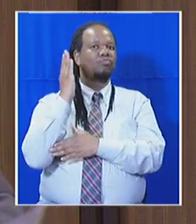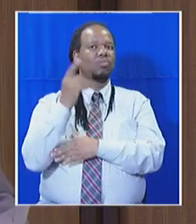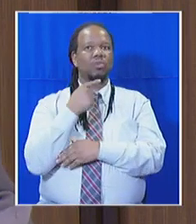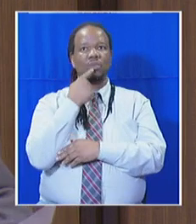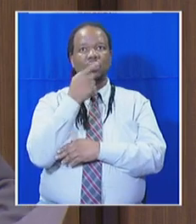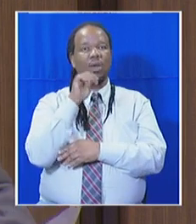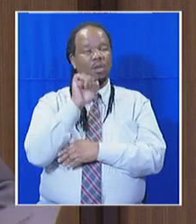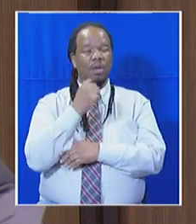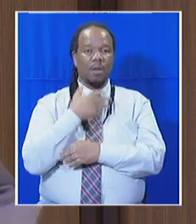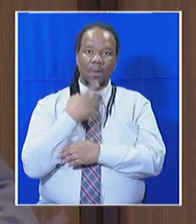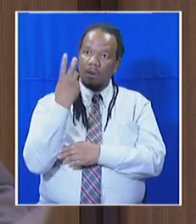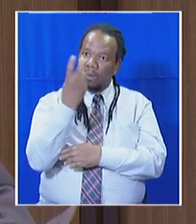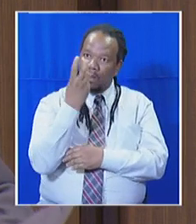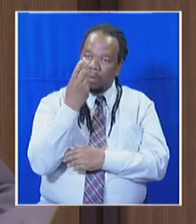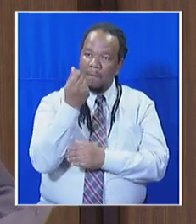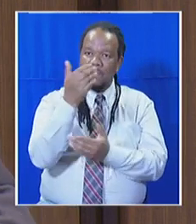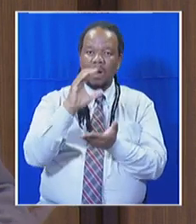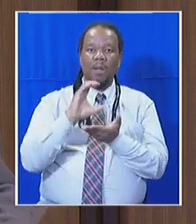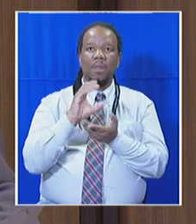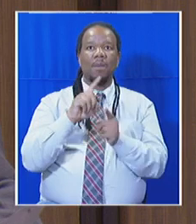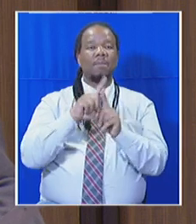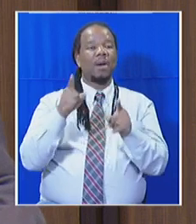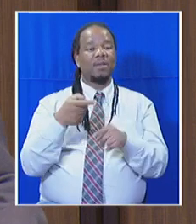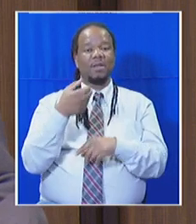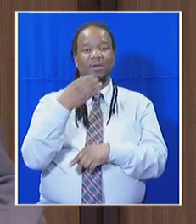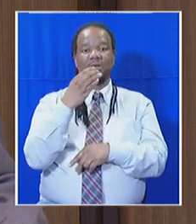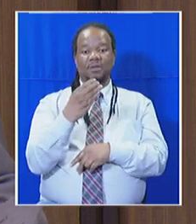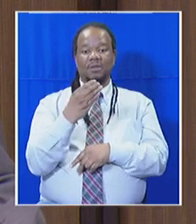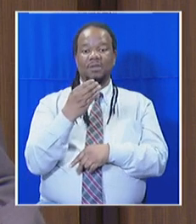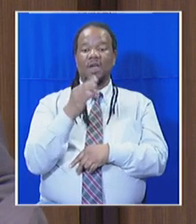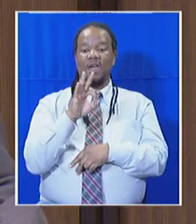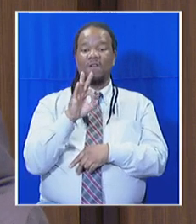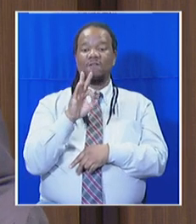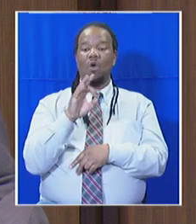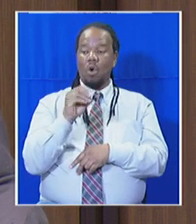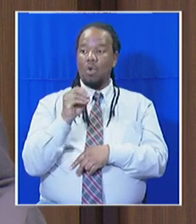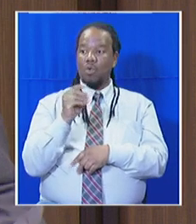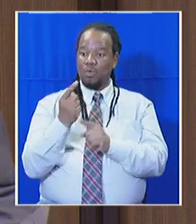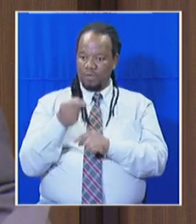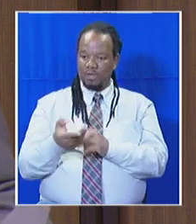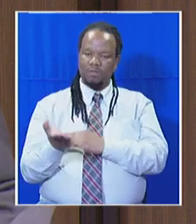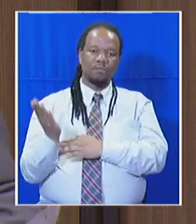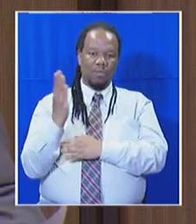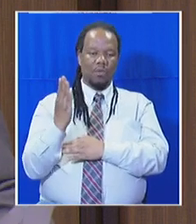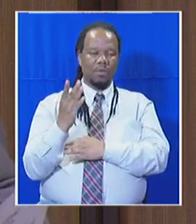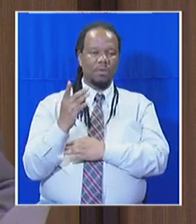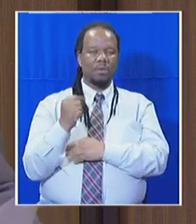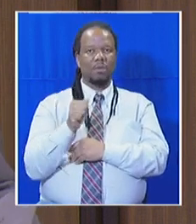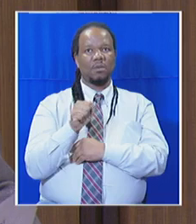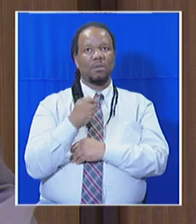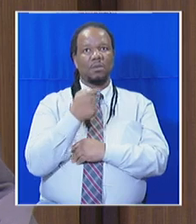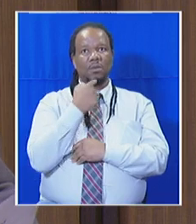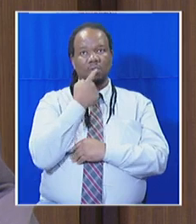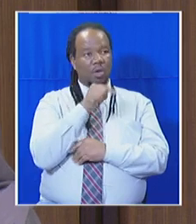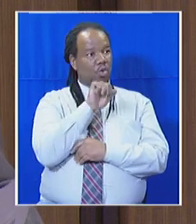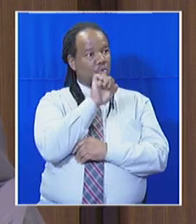ask for more money. Yet this morning, your CFO says that you are not going to be asking